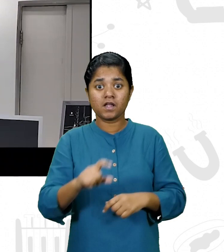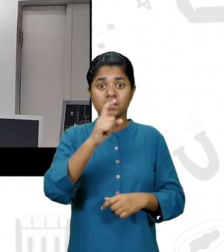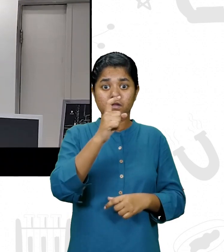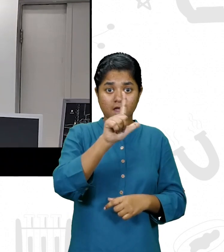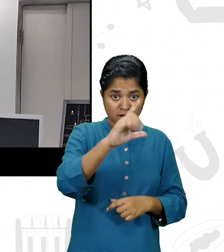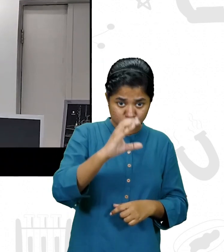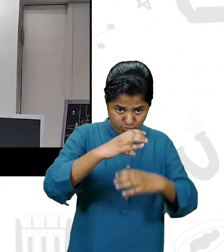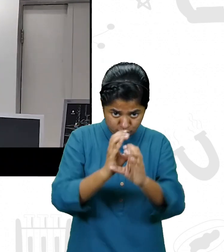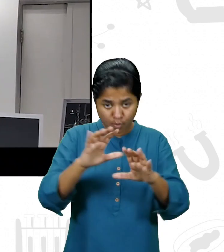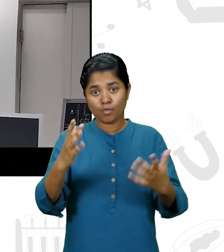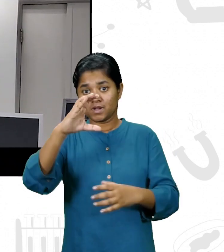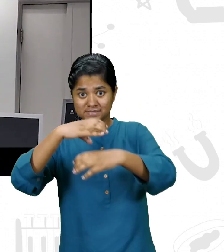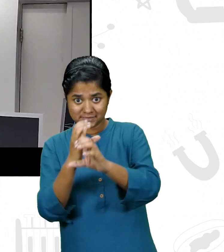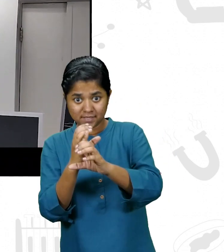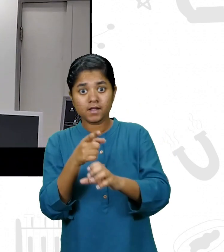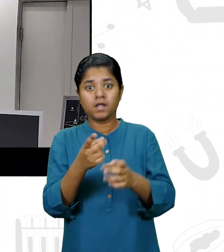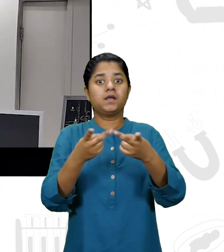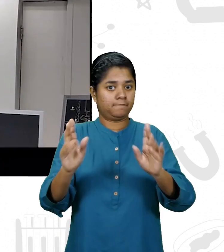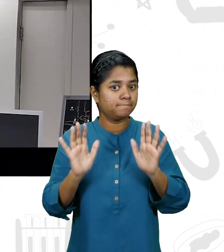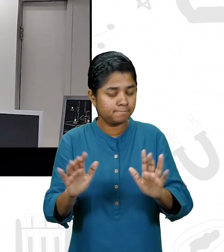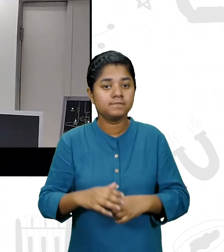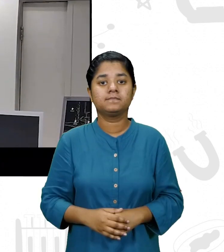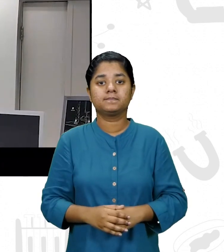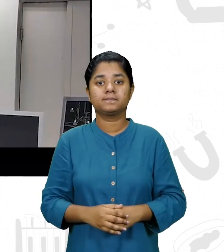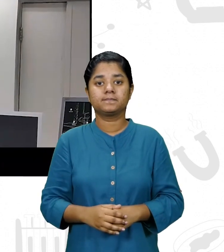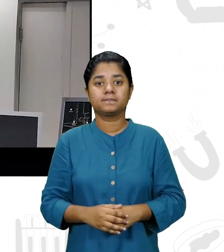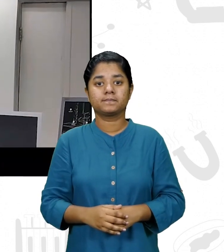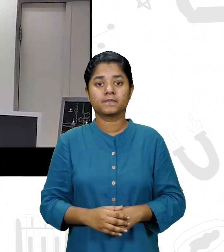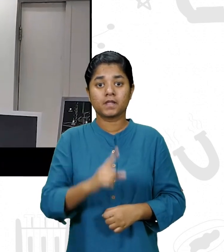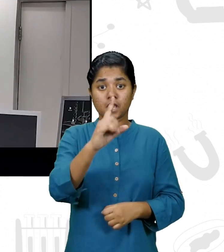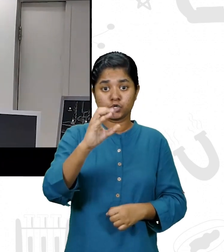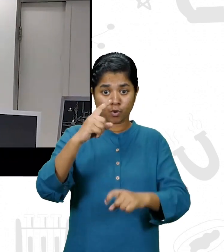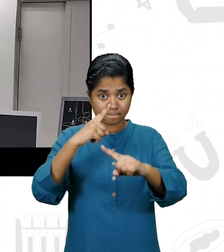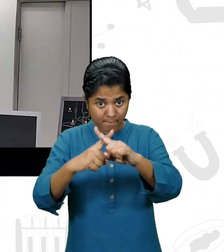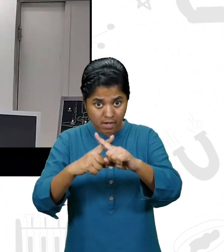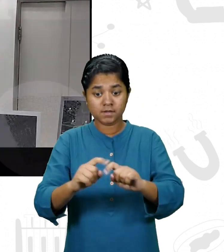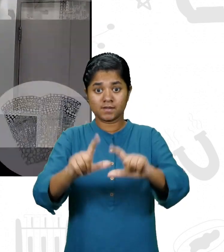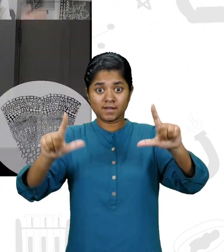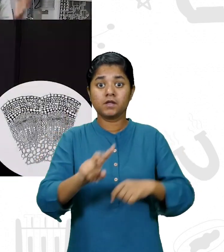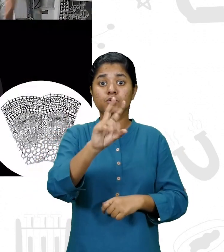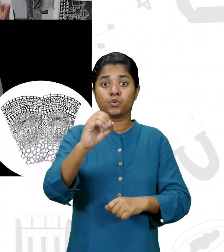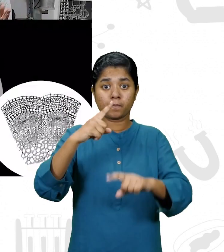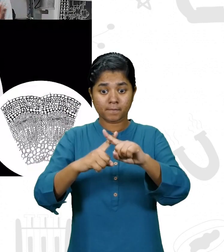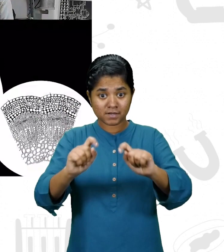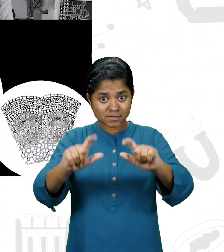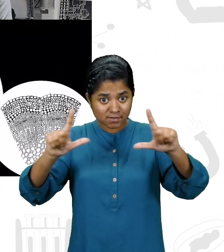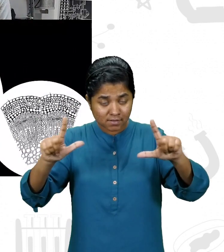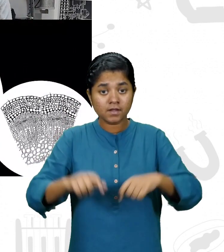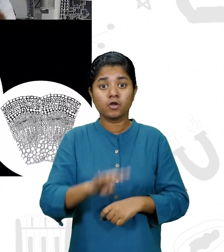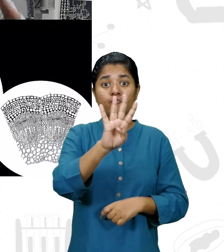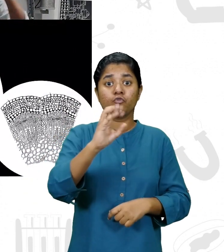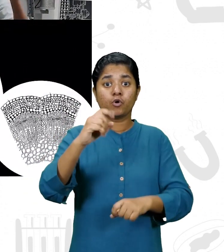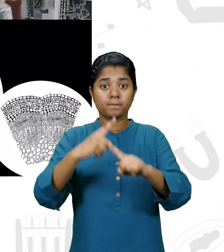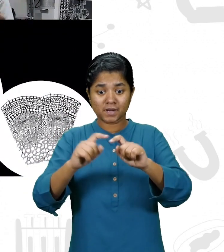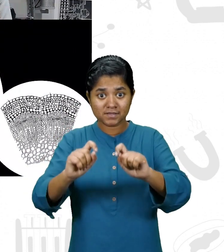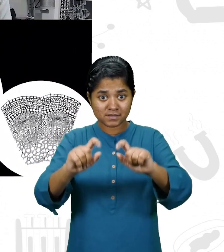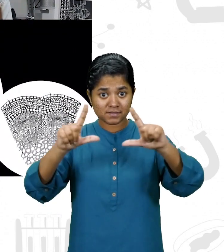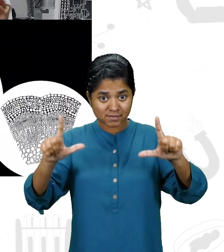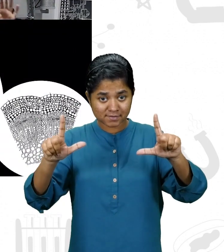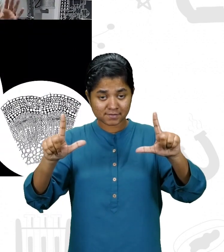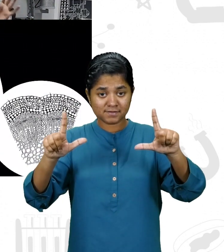a light microscope or a compound microscope as you call it is 10x, 20x and 40x objective